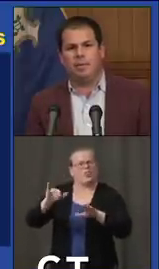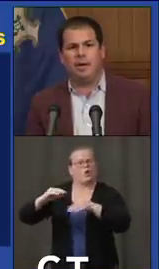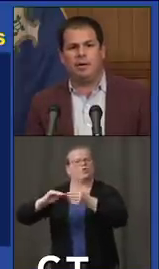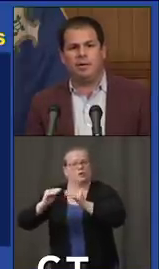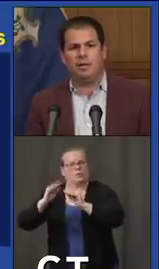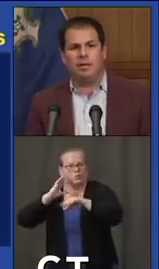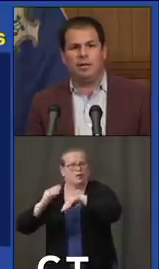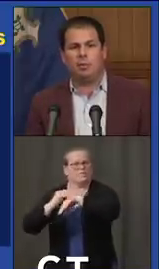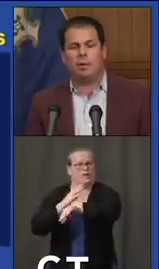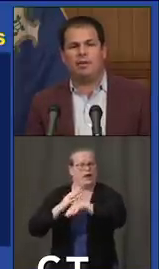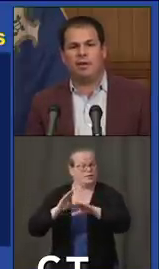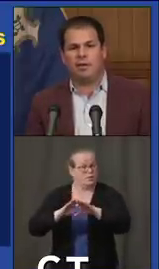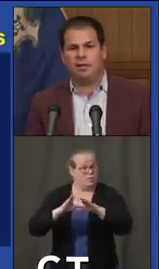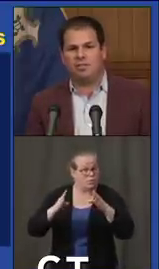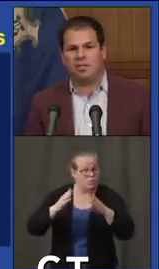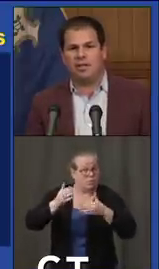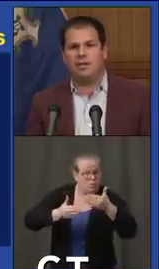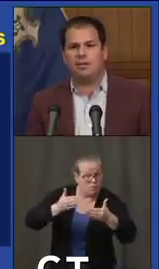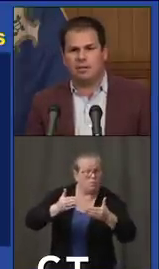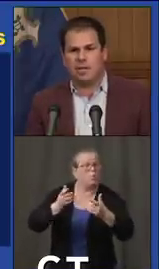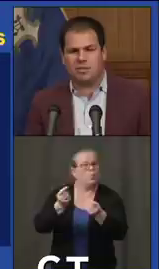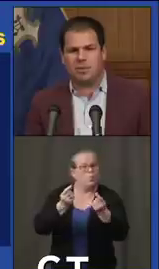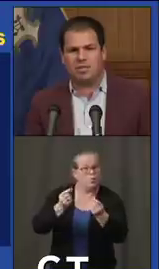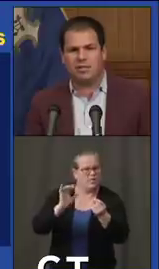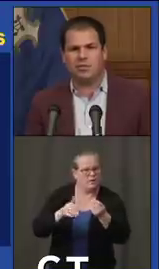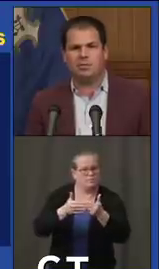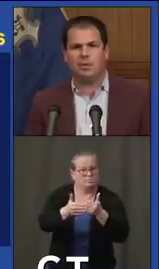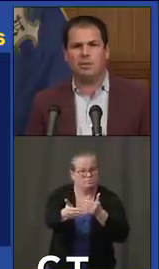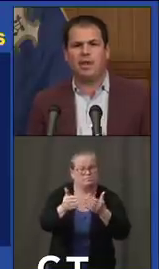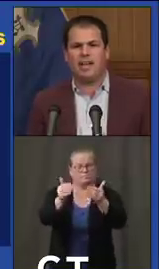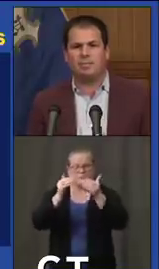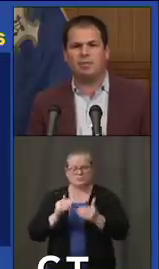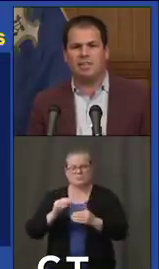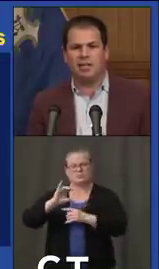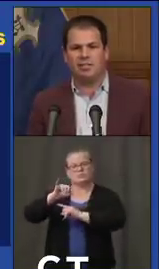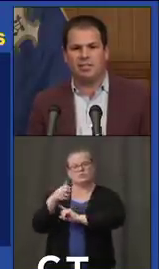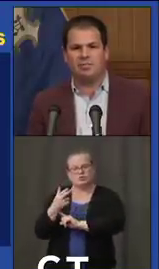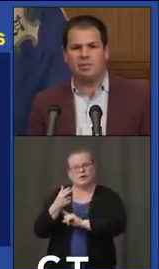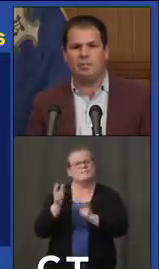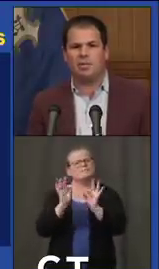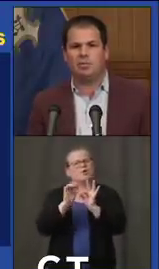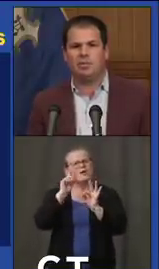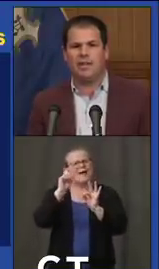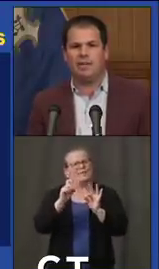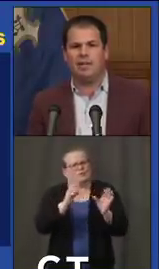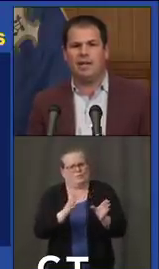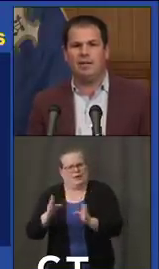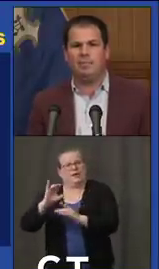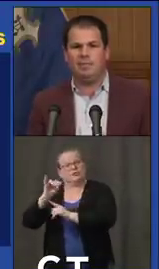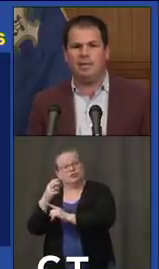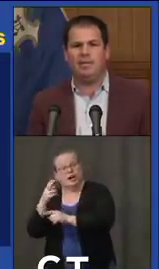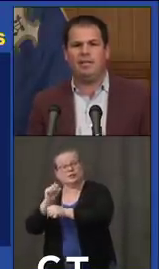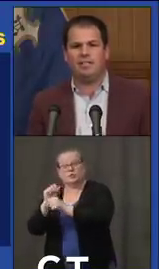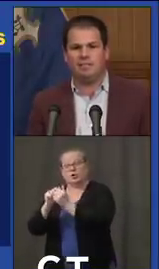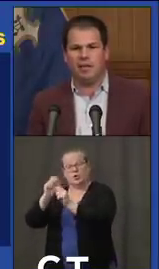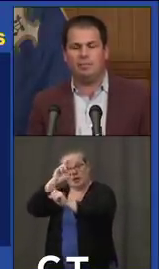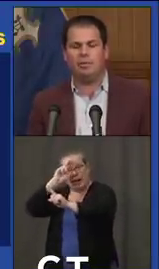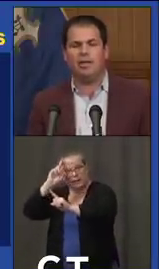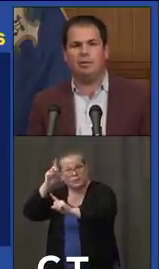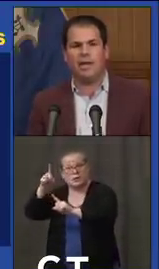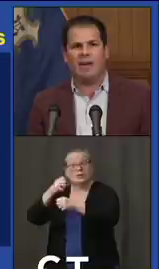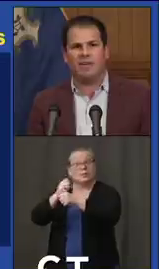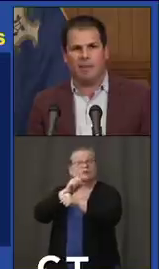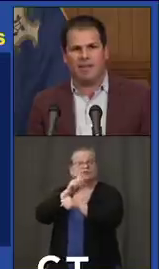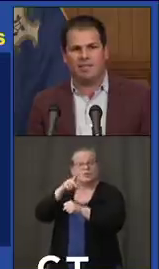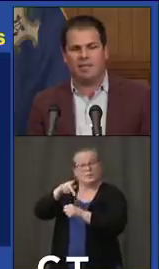Third, prepared. We're working very closely under Josh Jabal's leadership here with hospitals and health systems to make sure that PPE is available